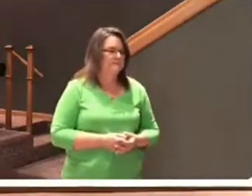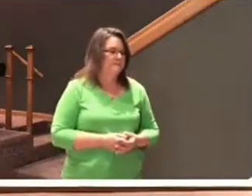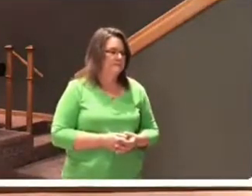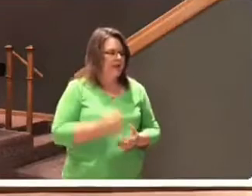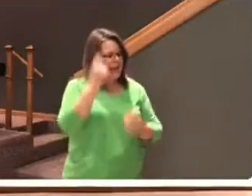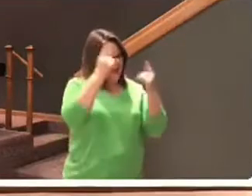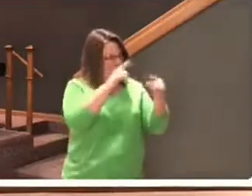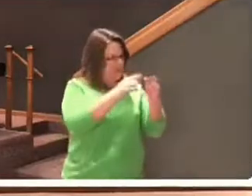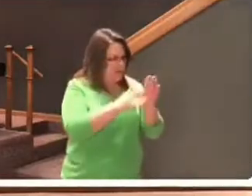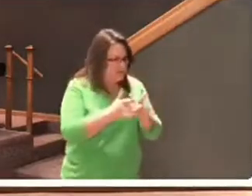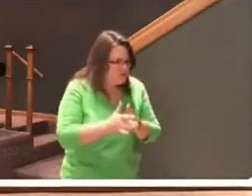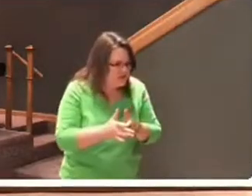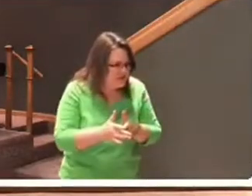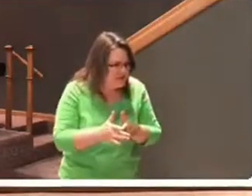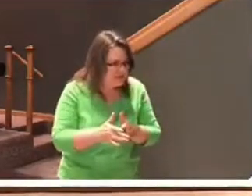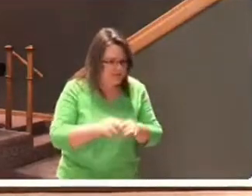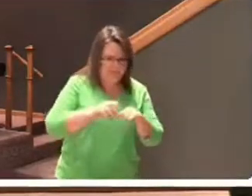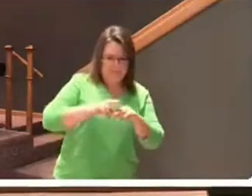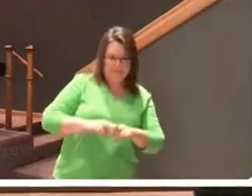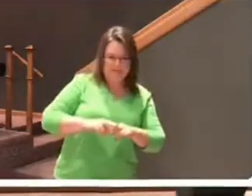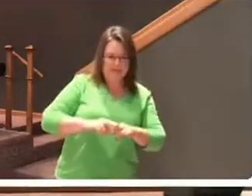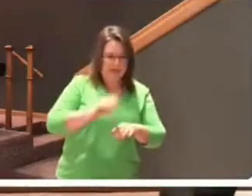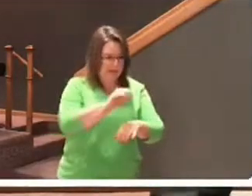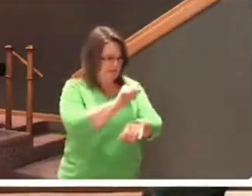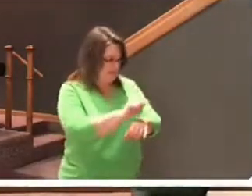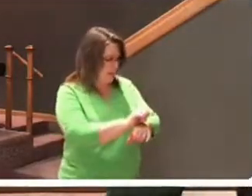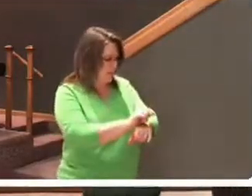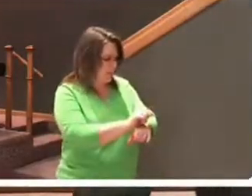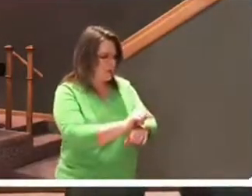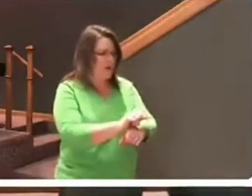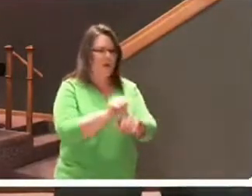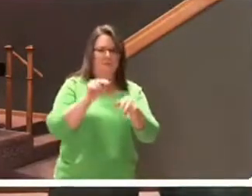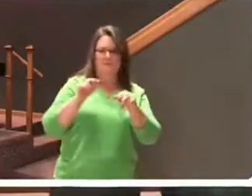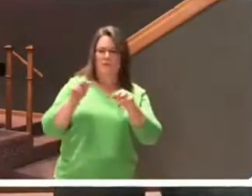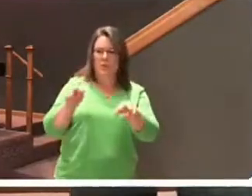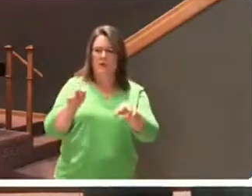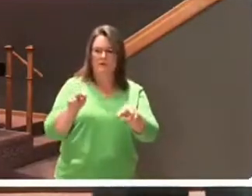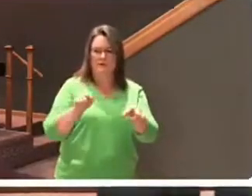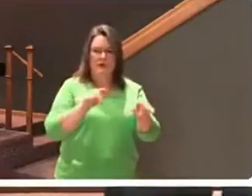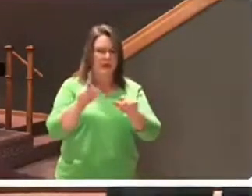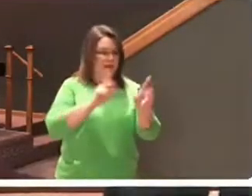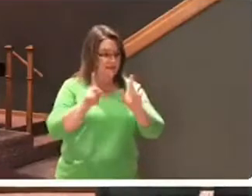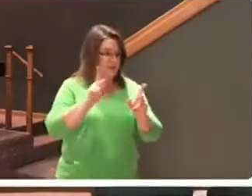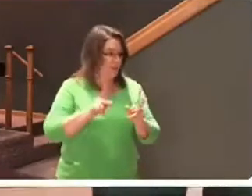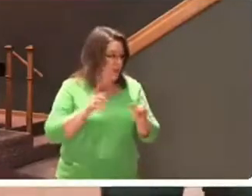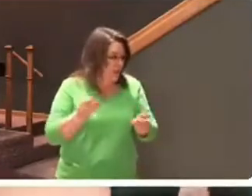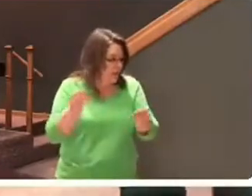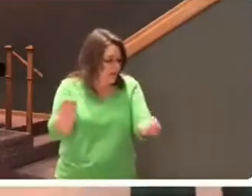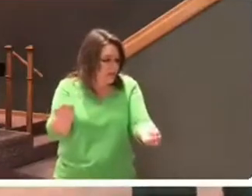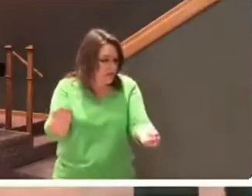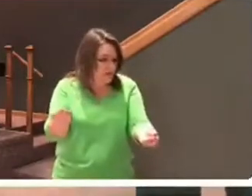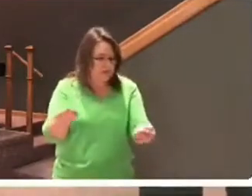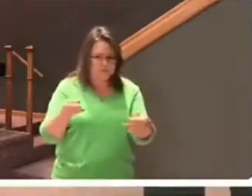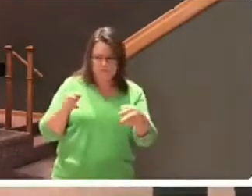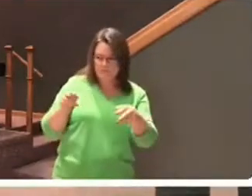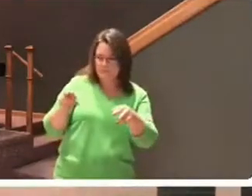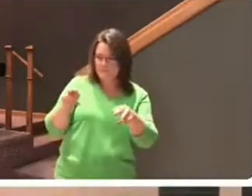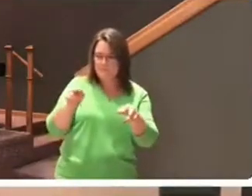I think about Jesus sitting at the temple. He's watching as people are giving. And he's